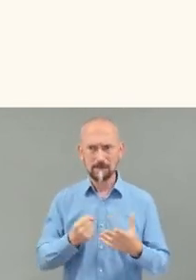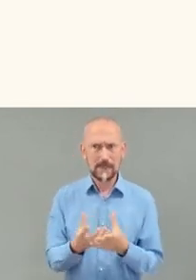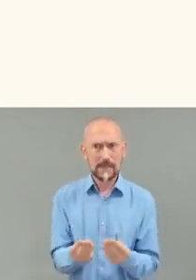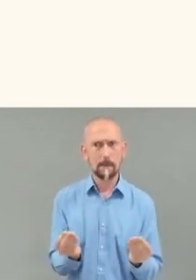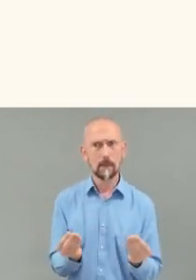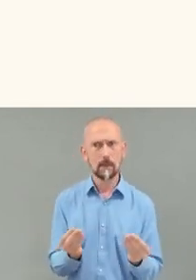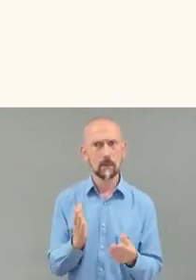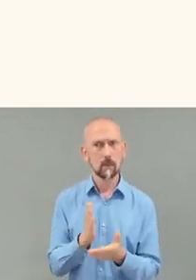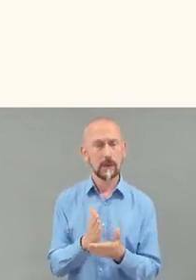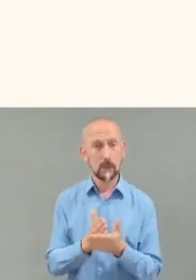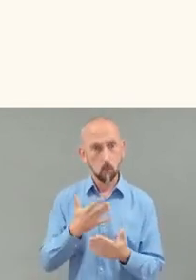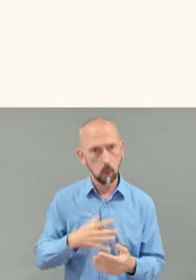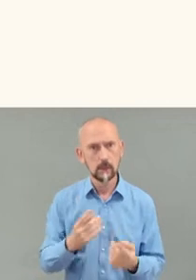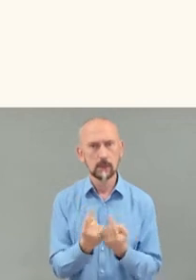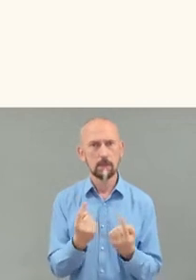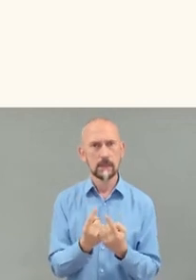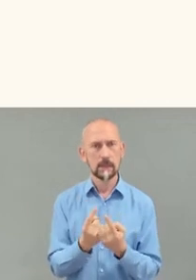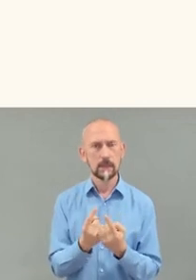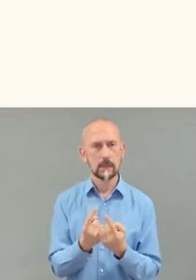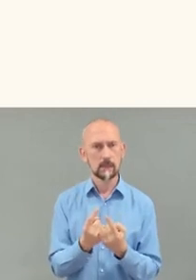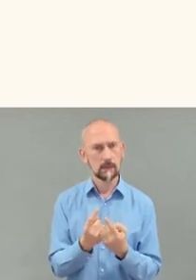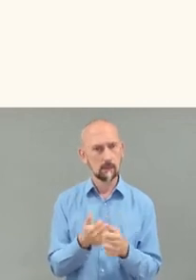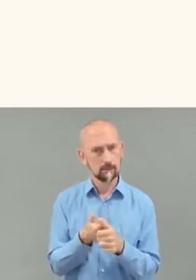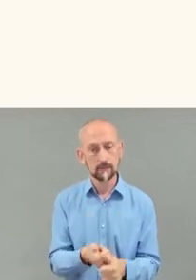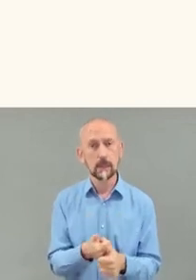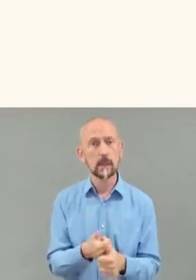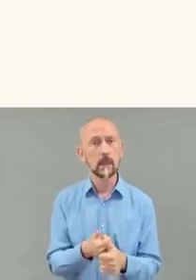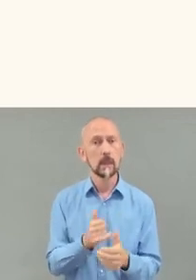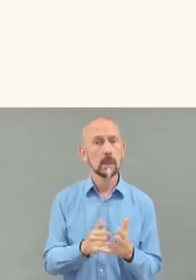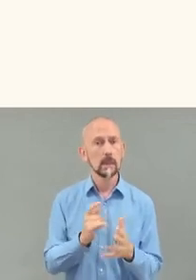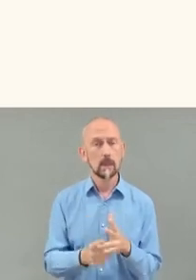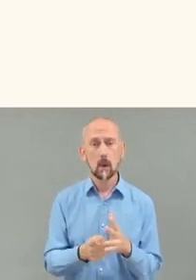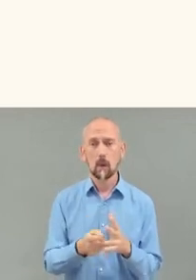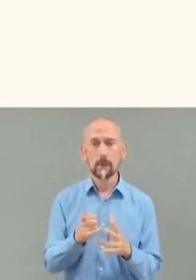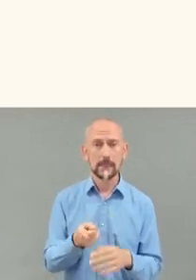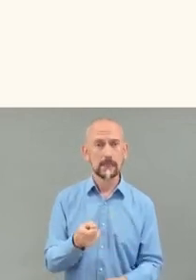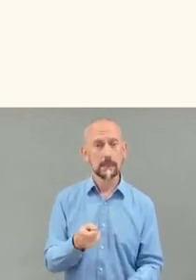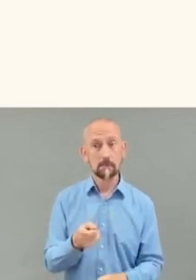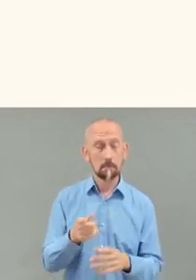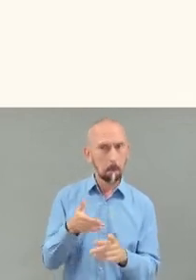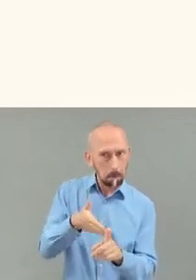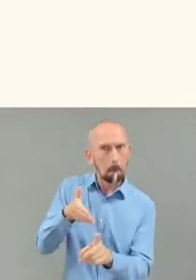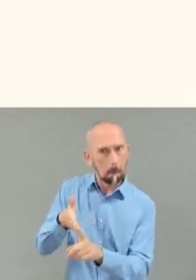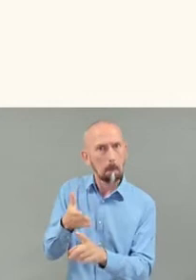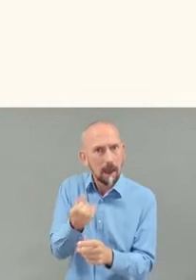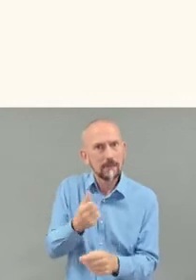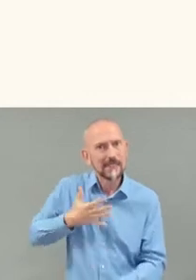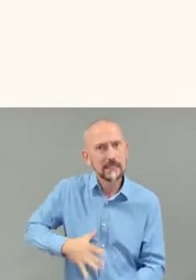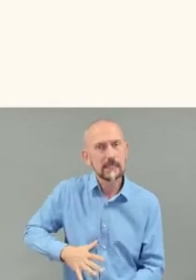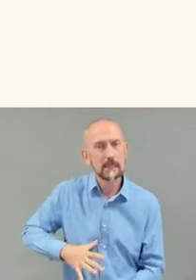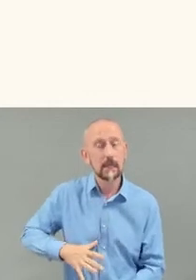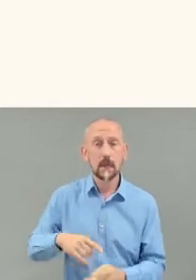this. So I think that seeing that there is a need for this, and that seeing how this is something very personal